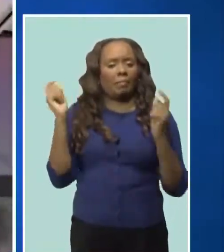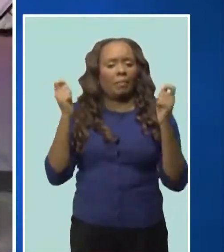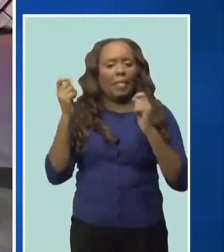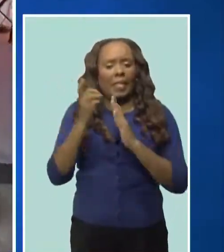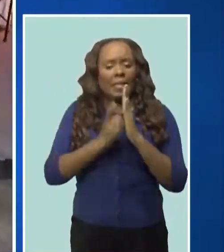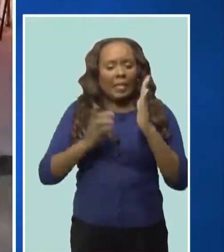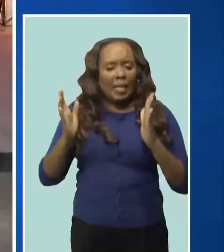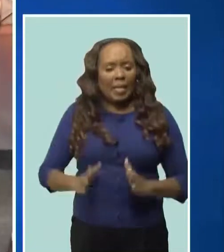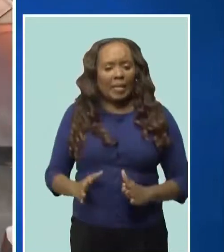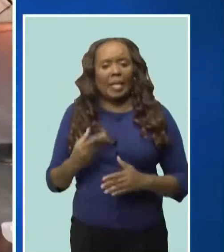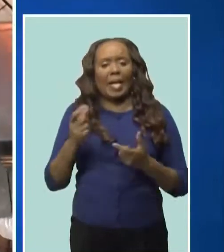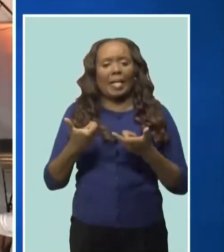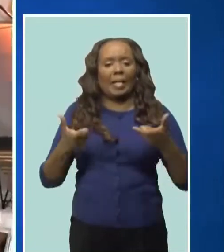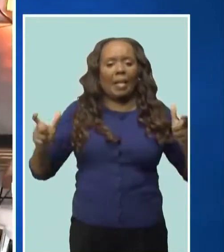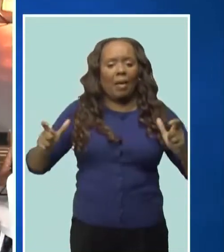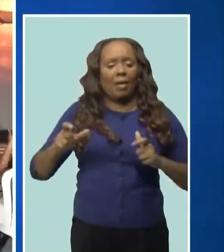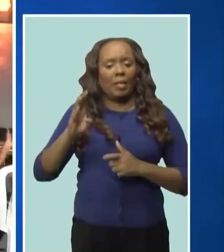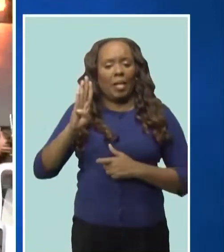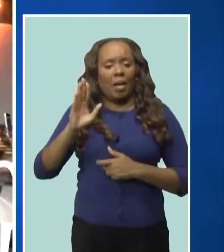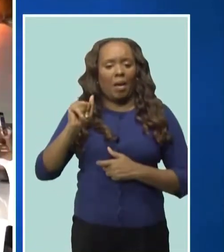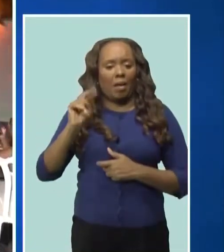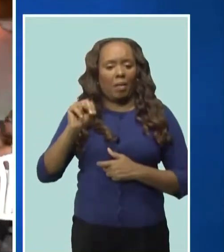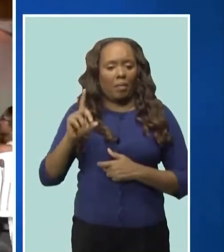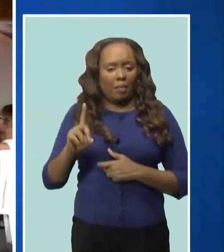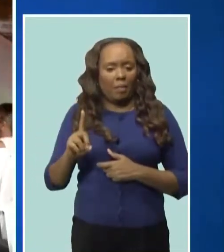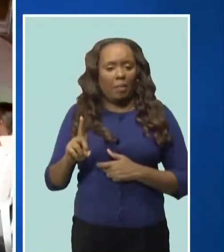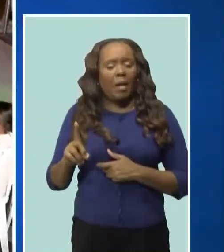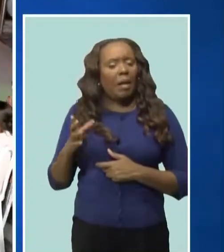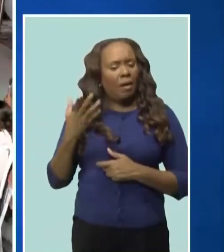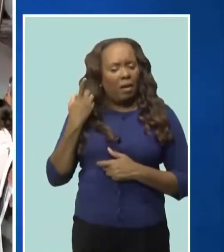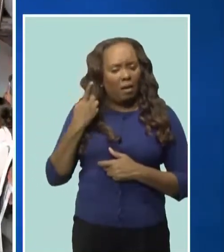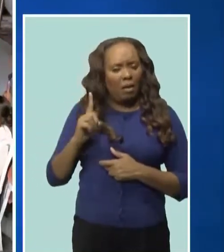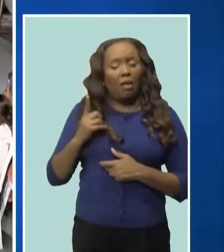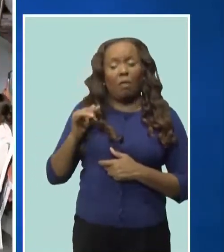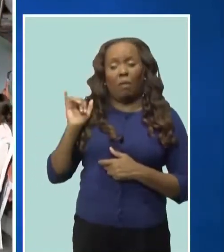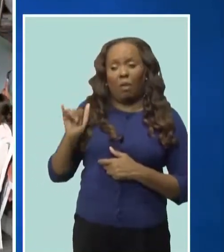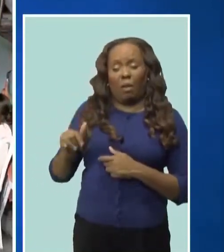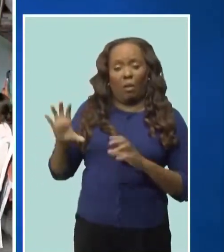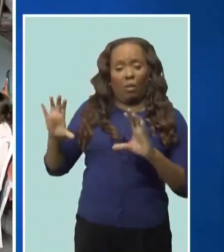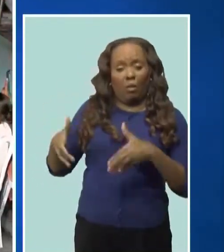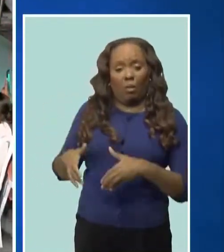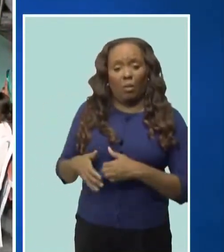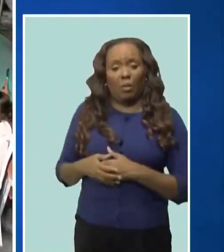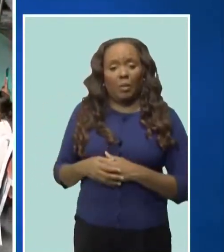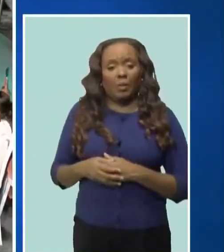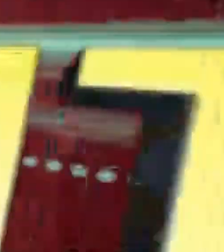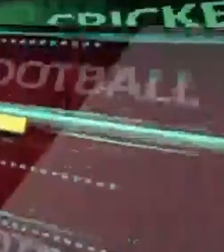Band of the Year Heritage with her delivery of Soca in the Mass.